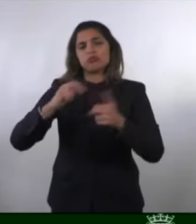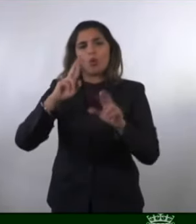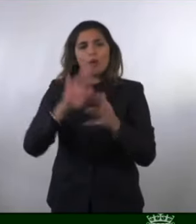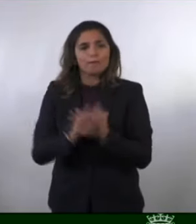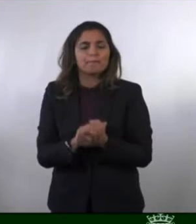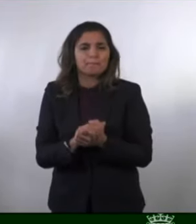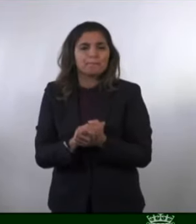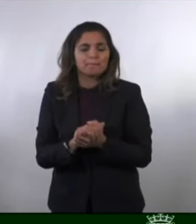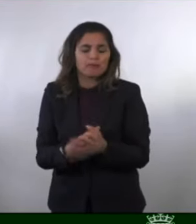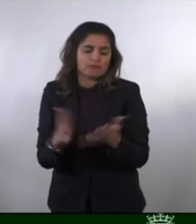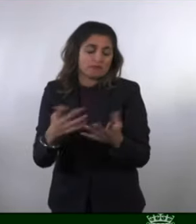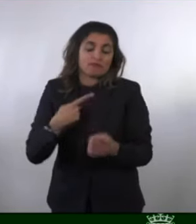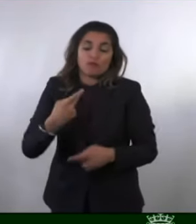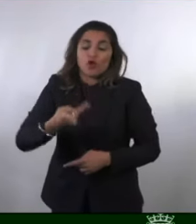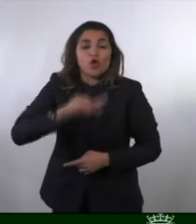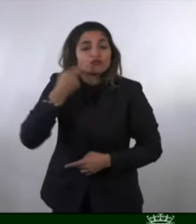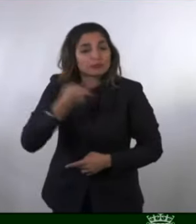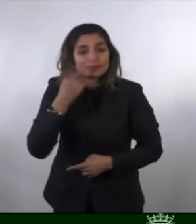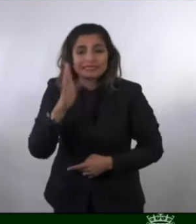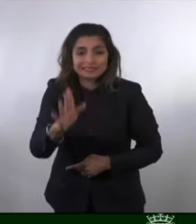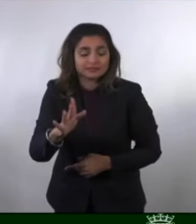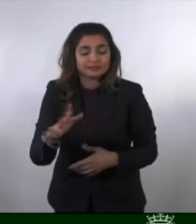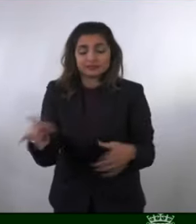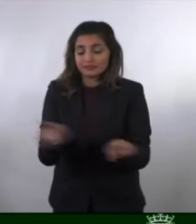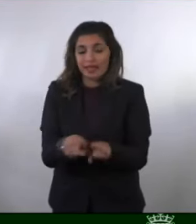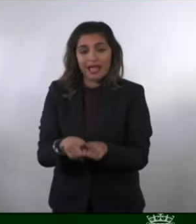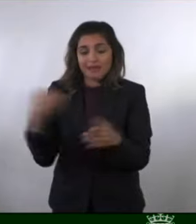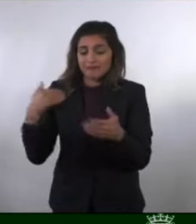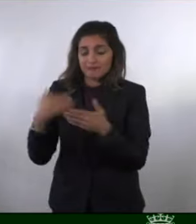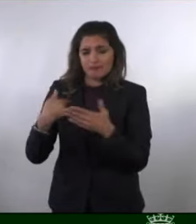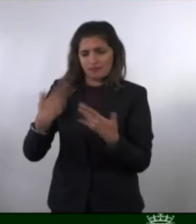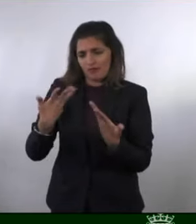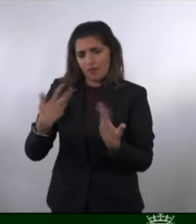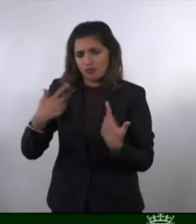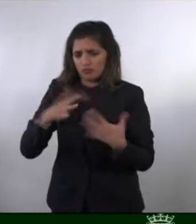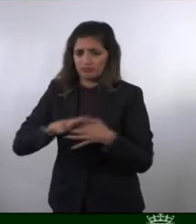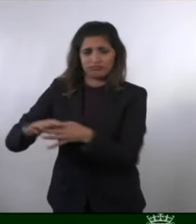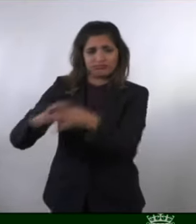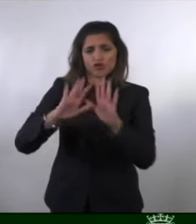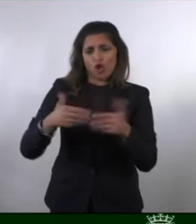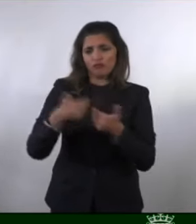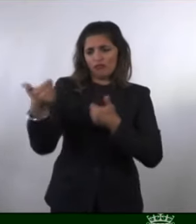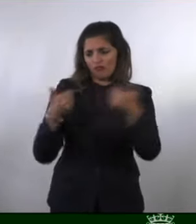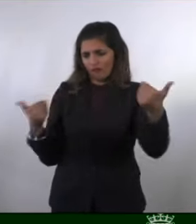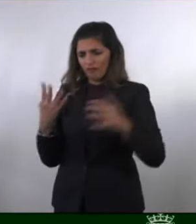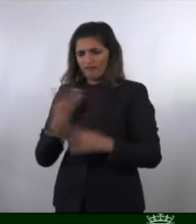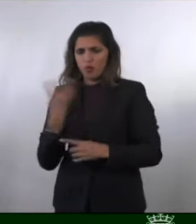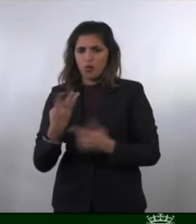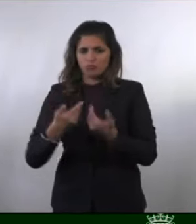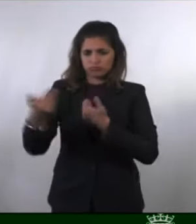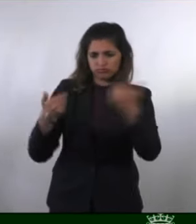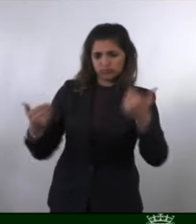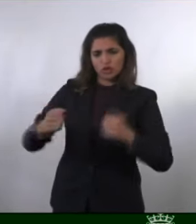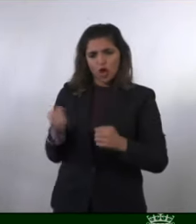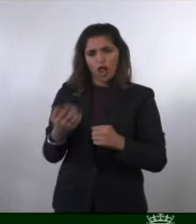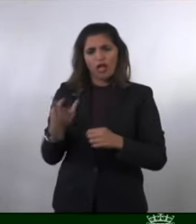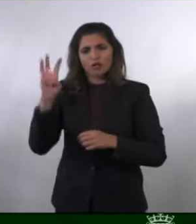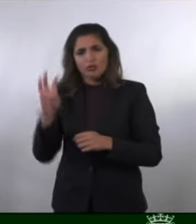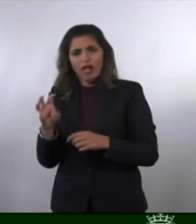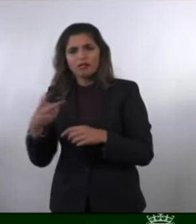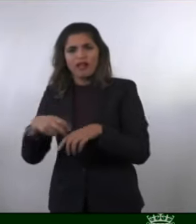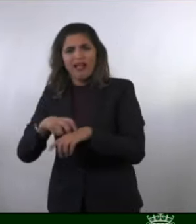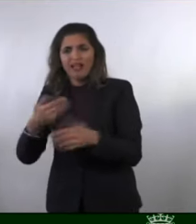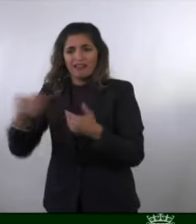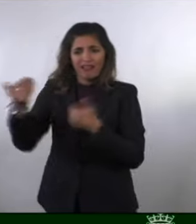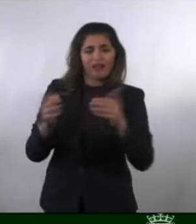that there is much more that unites us than divides us when it comes to these issues that matter so greatly to the hearts of